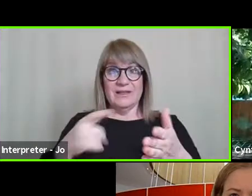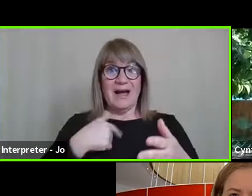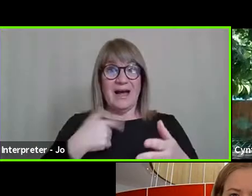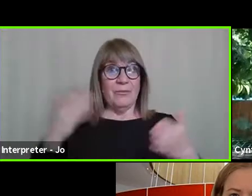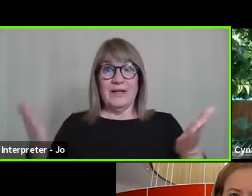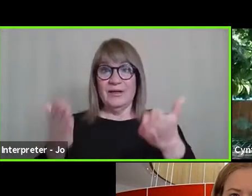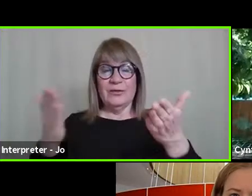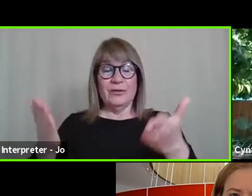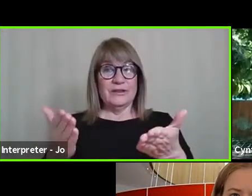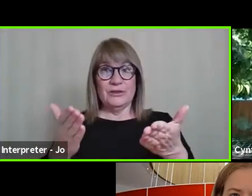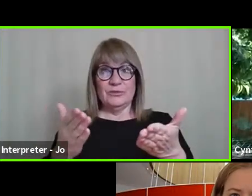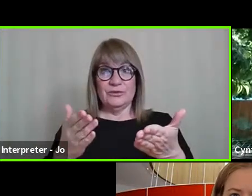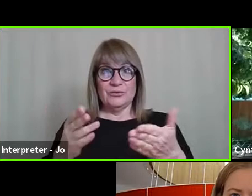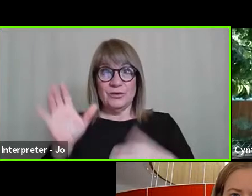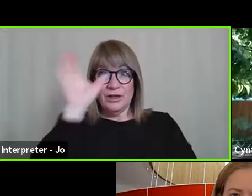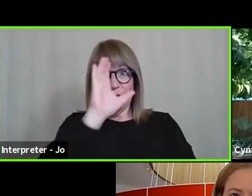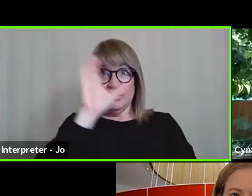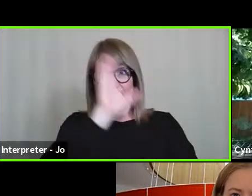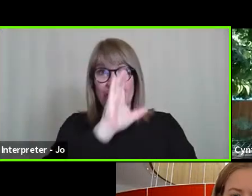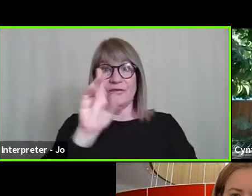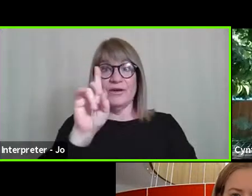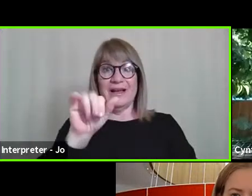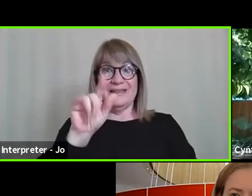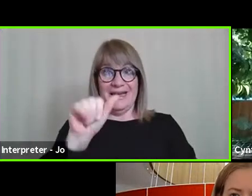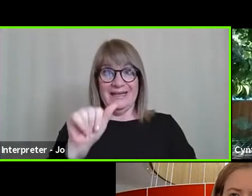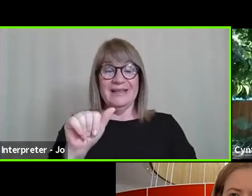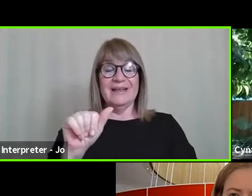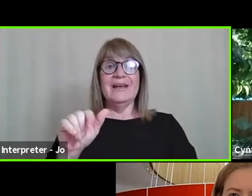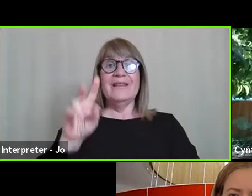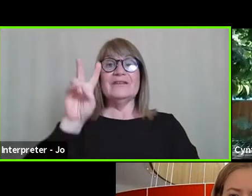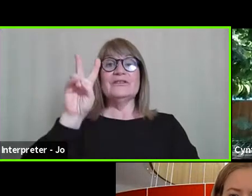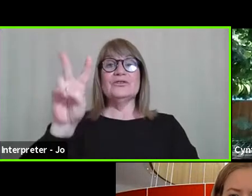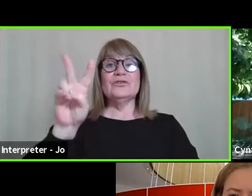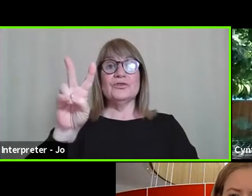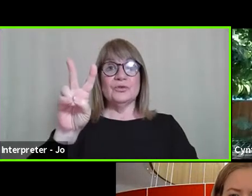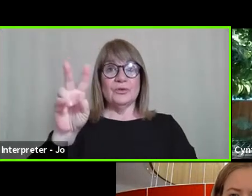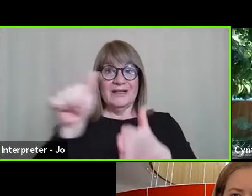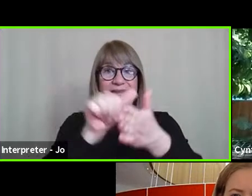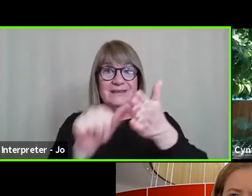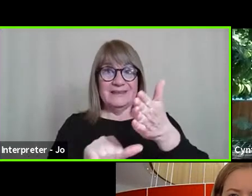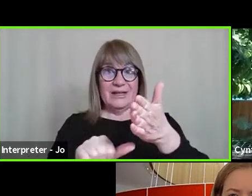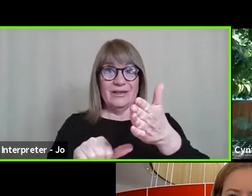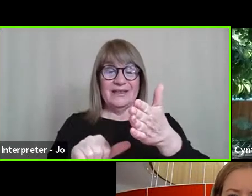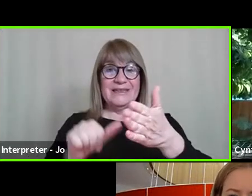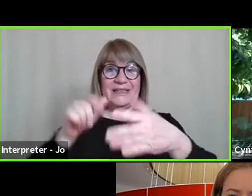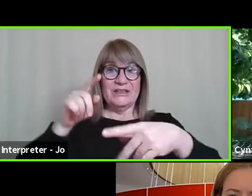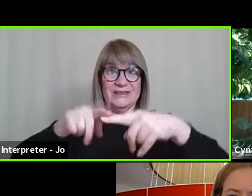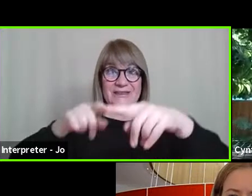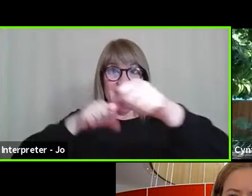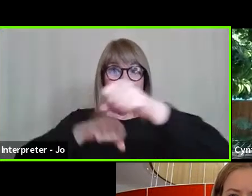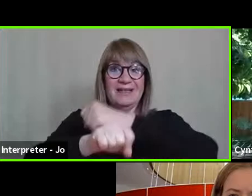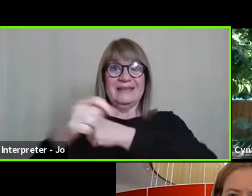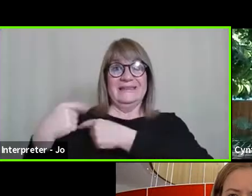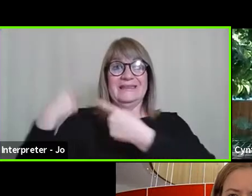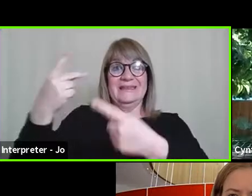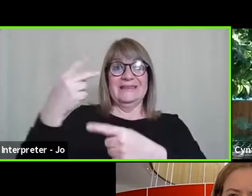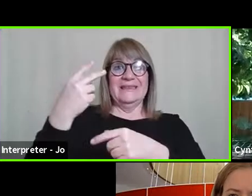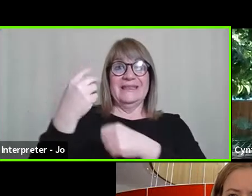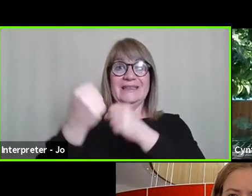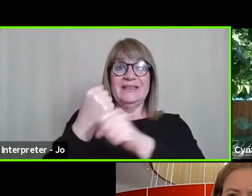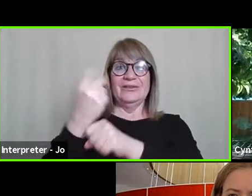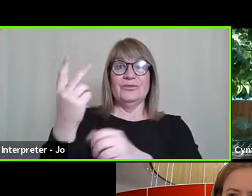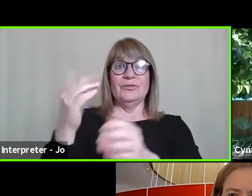it there's at least two sterilizations since 2004 that are highly questionable whether or not they're legal listed in that